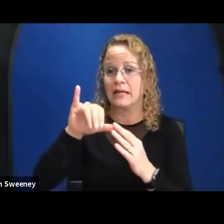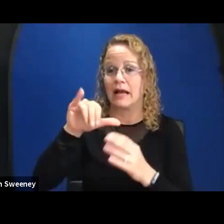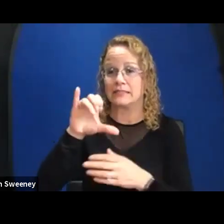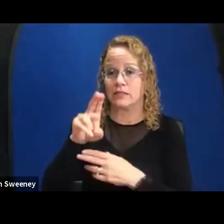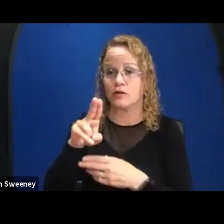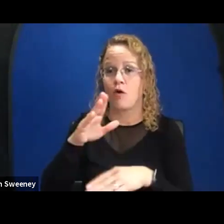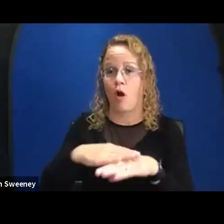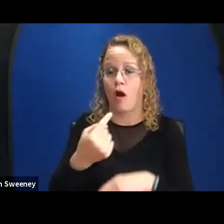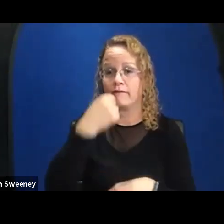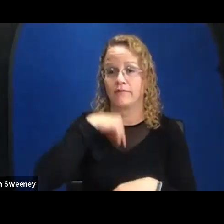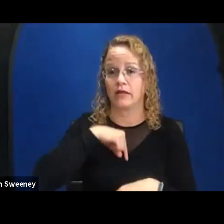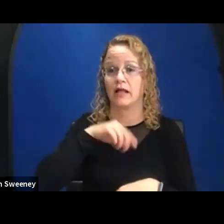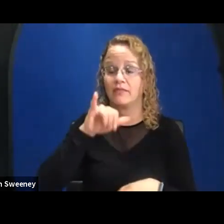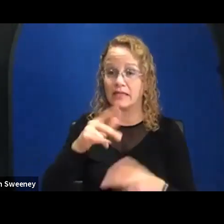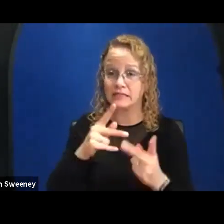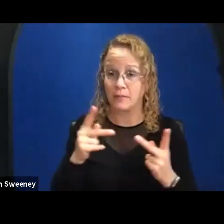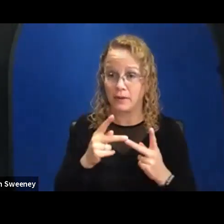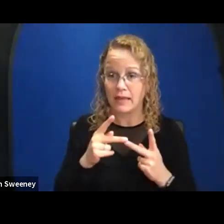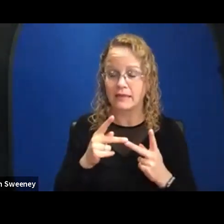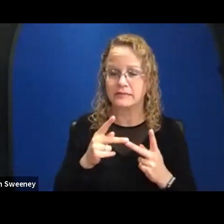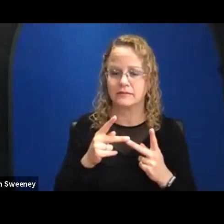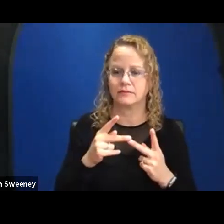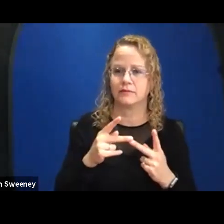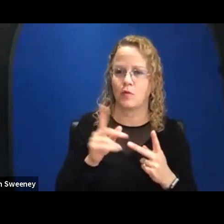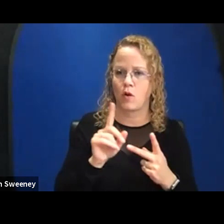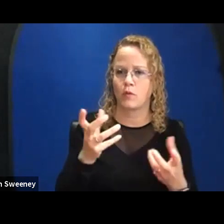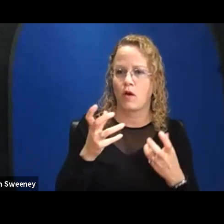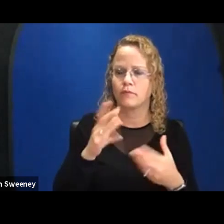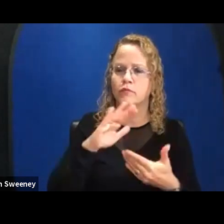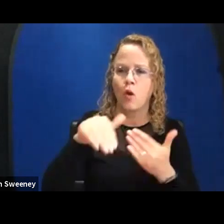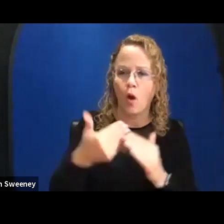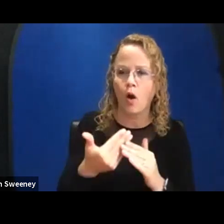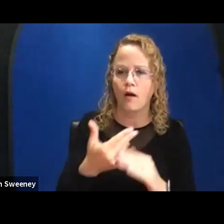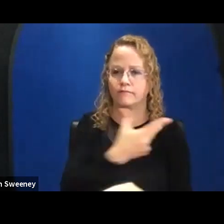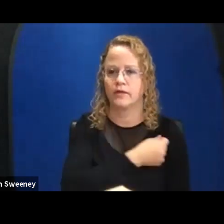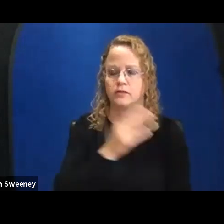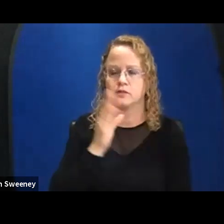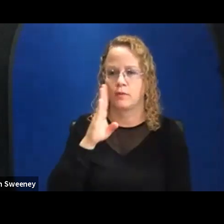That's the place we all want to get to, and they're all very effective in doing that.